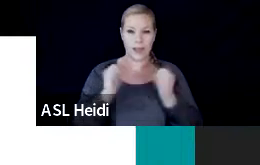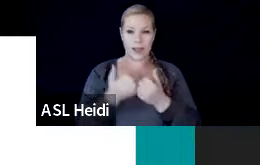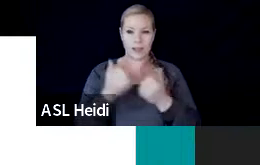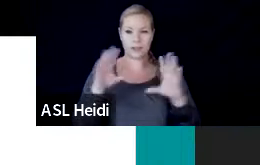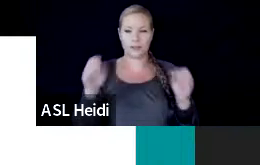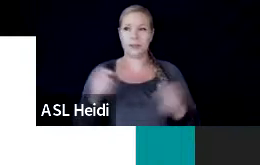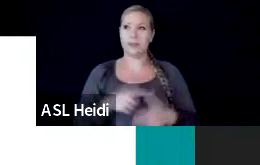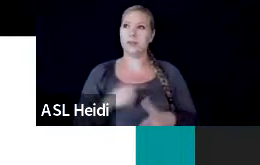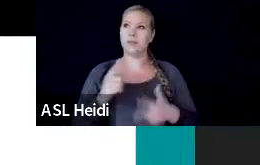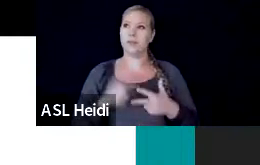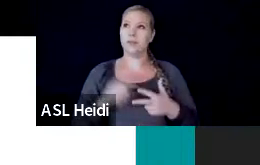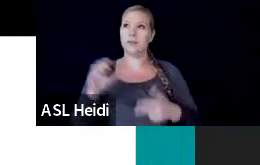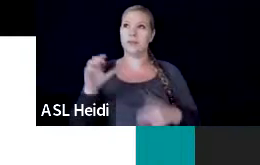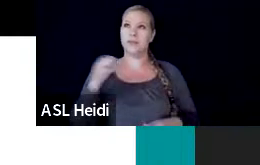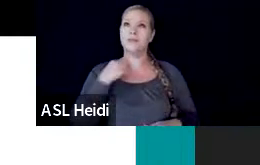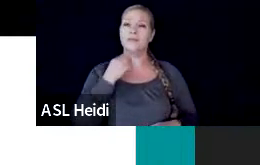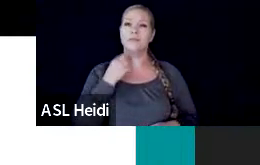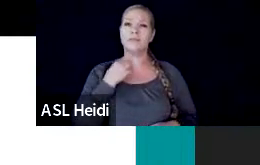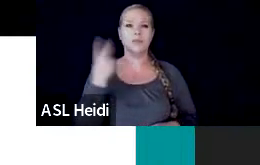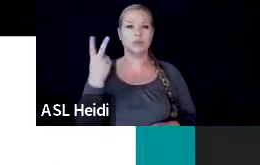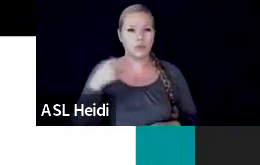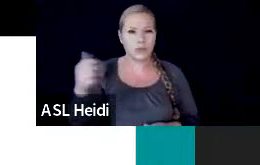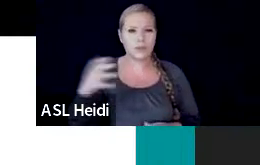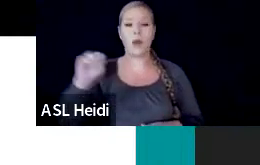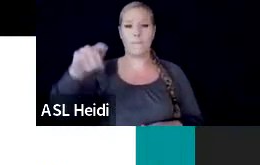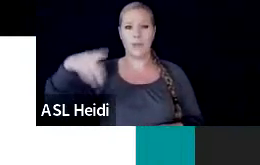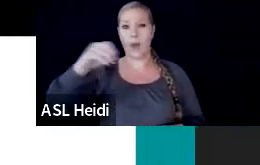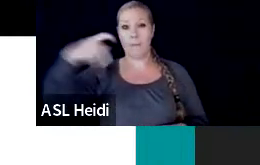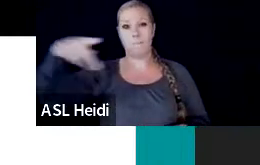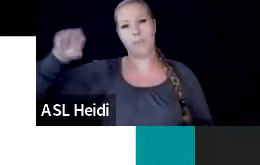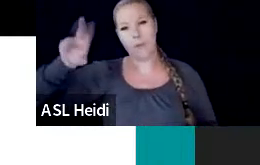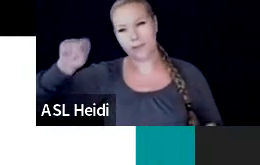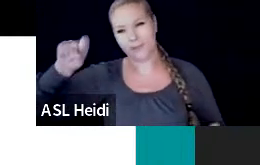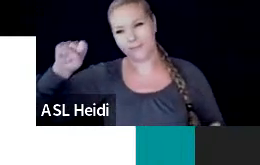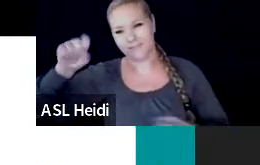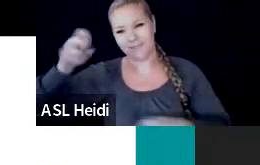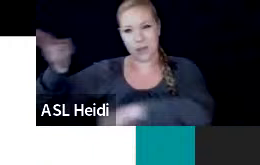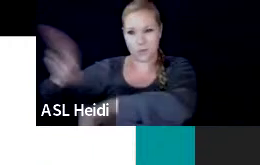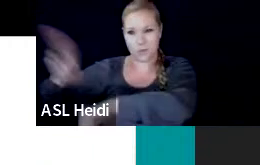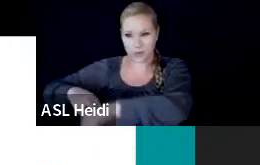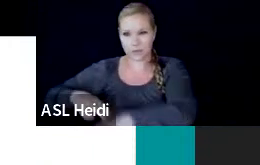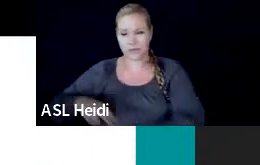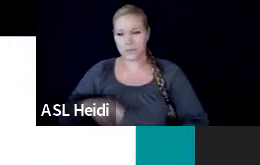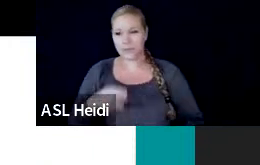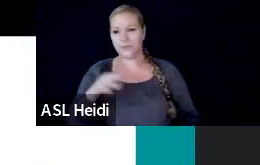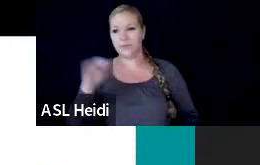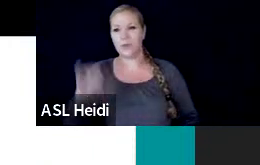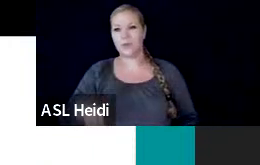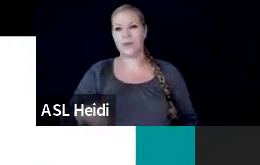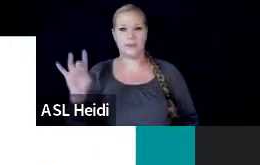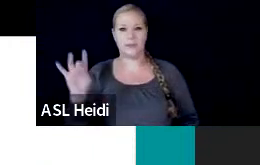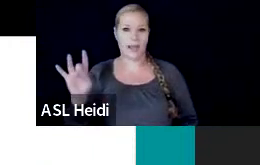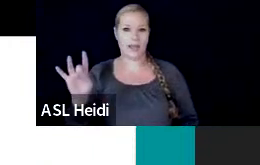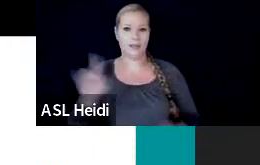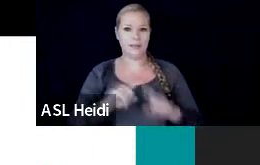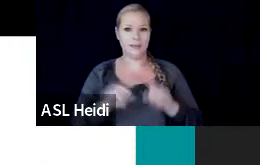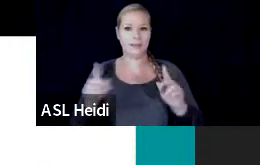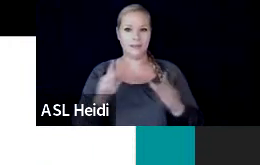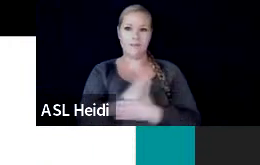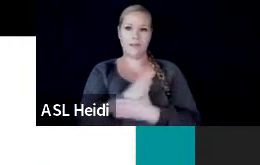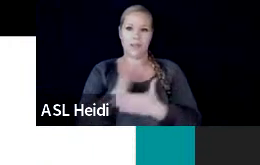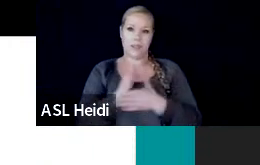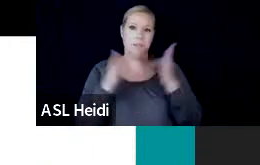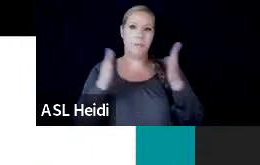two transit MPOs, who am I forgetting? Oh, and ports, of course. And so those are 8 jurisdictional program